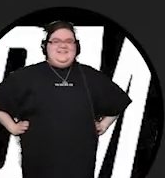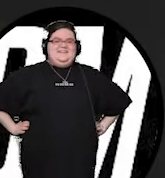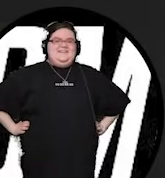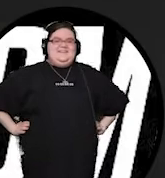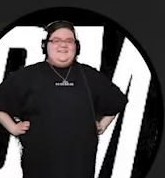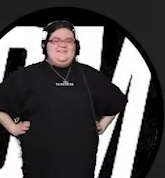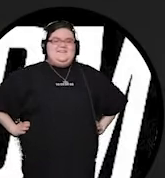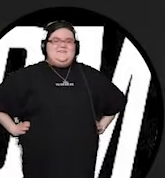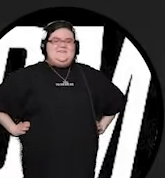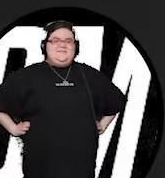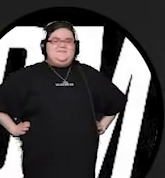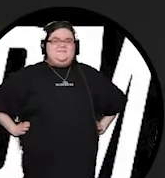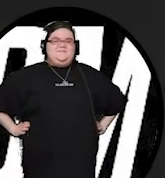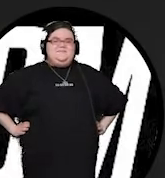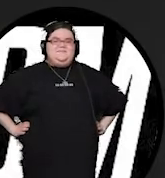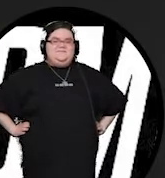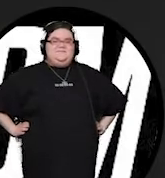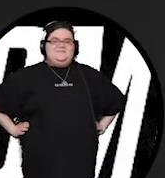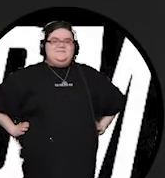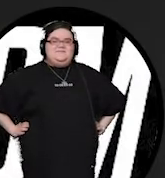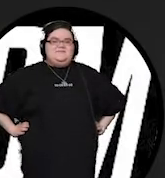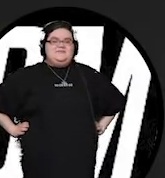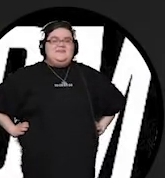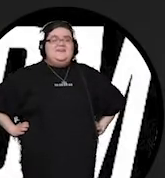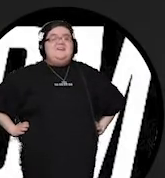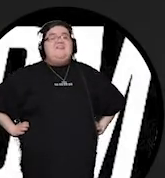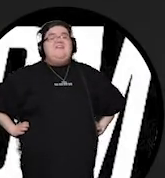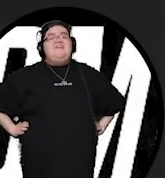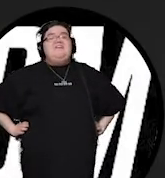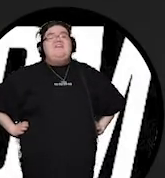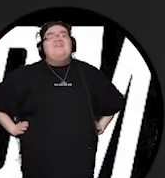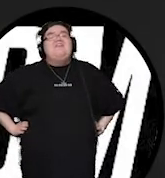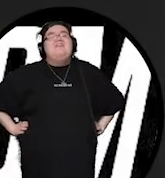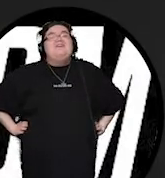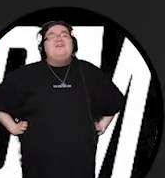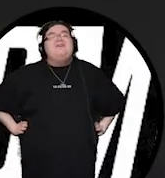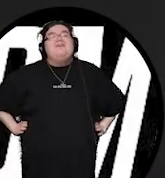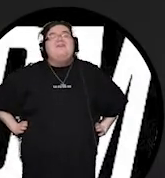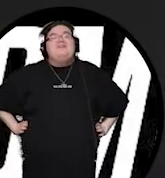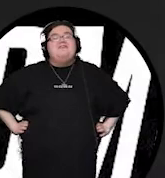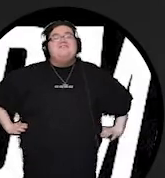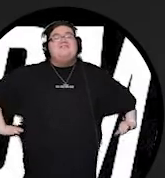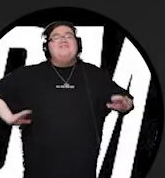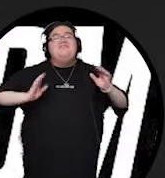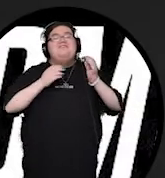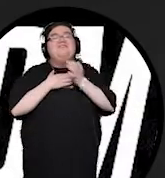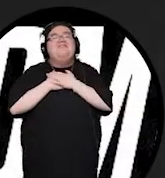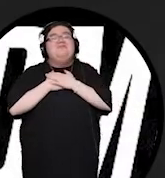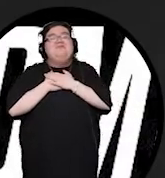mate. Oh. Oh. Oh.